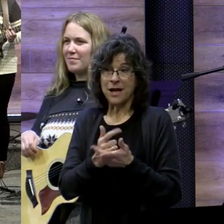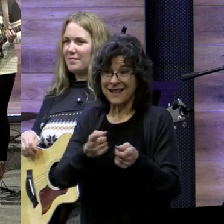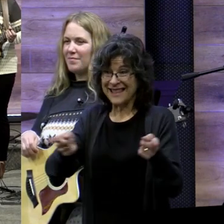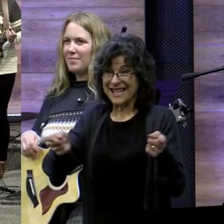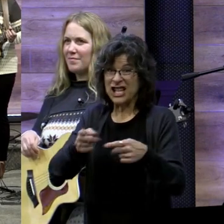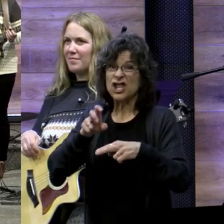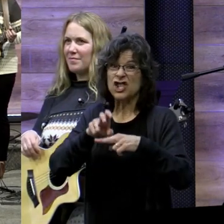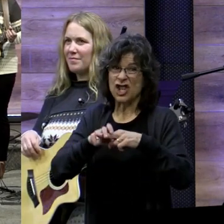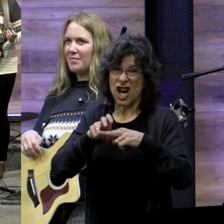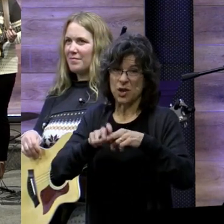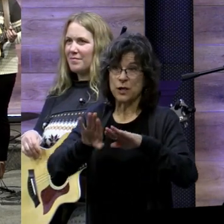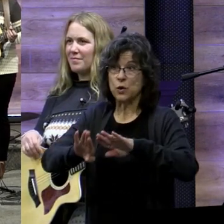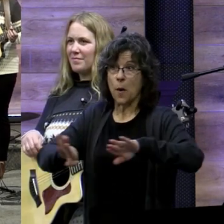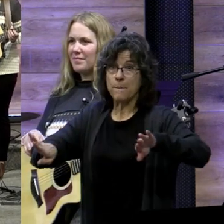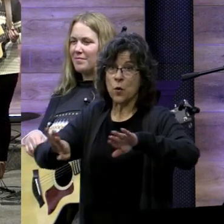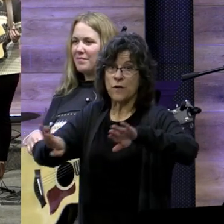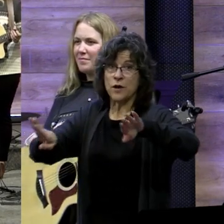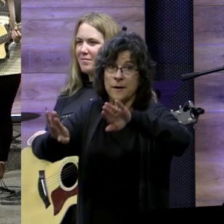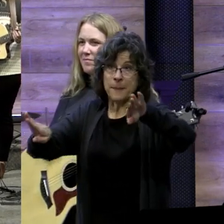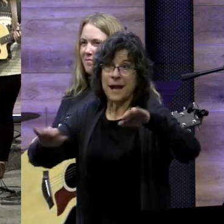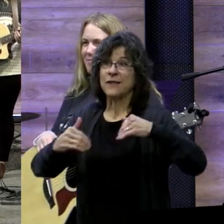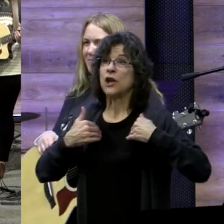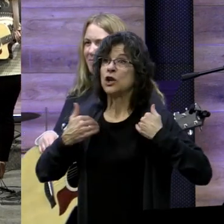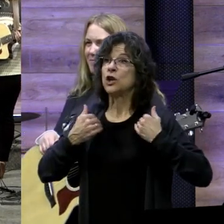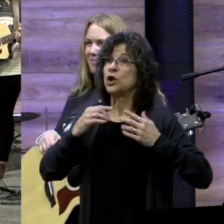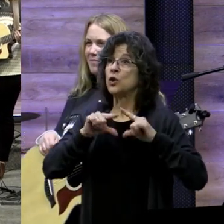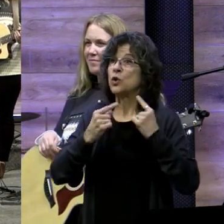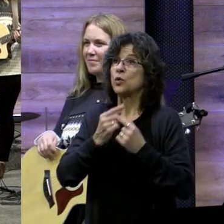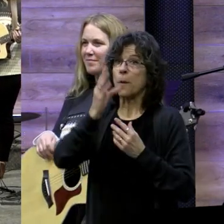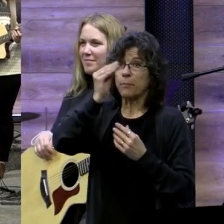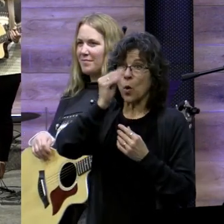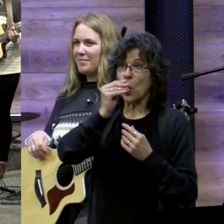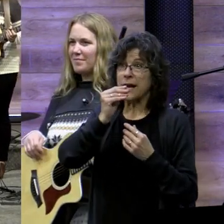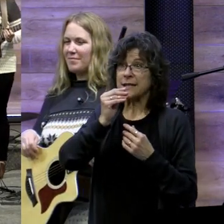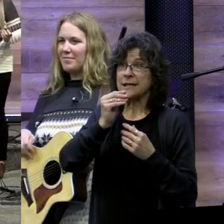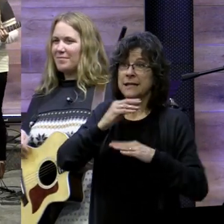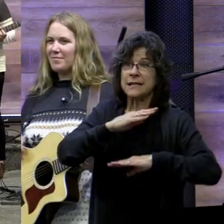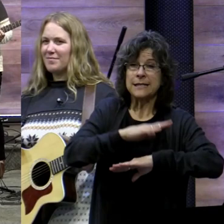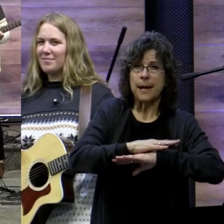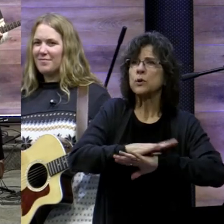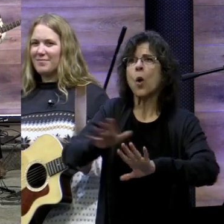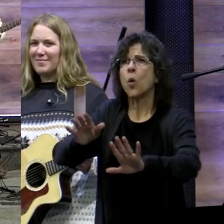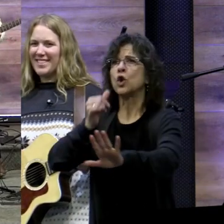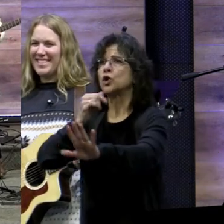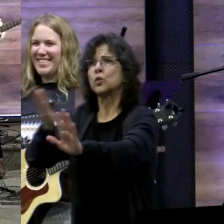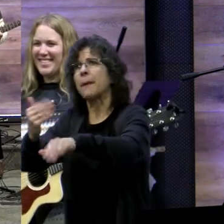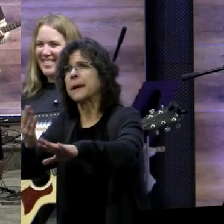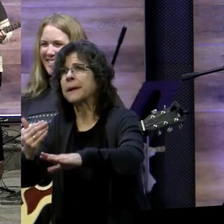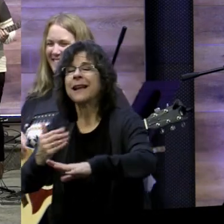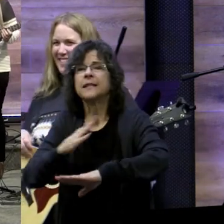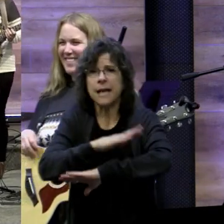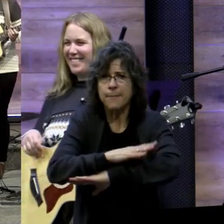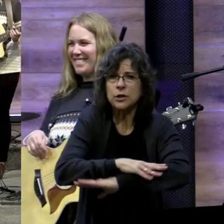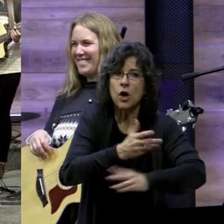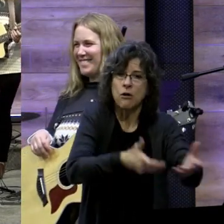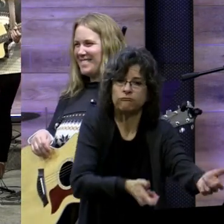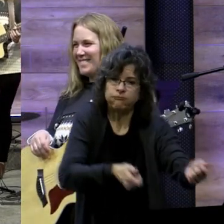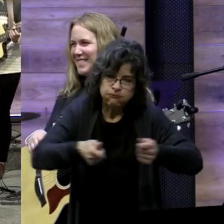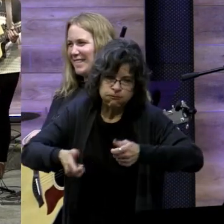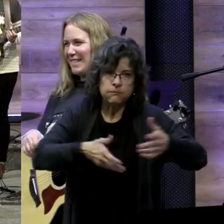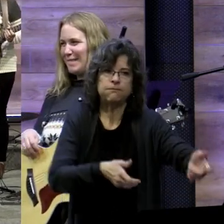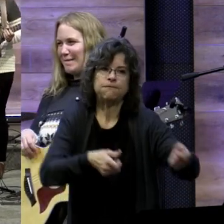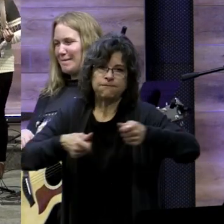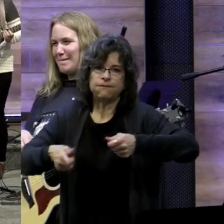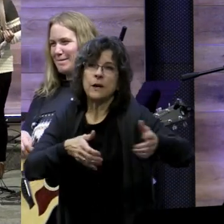chairs to the sides, and then youth group boys, we're going to get some tables. Youth group girls, there's strong ones here too. You can do that. We're going to have tables downstairs. You can help